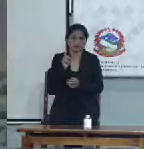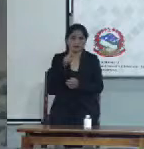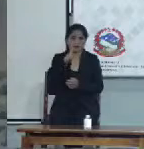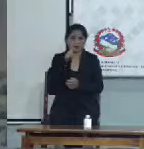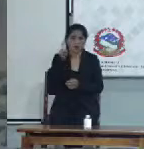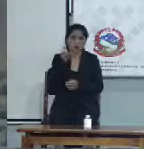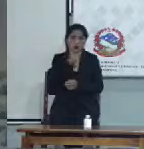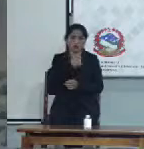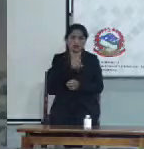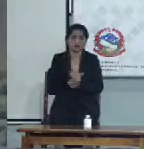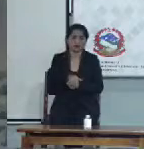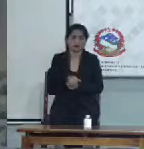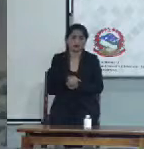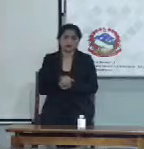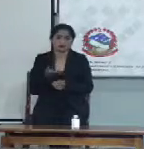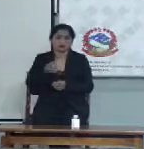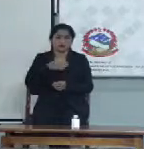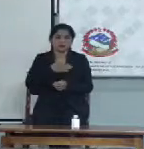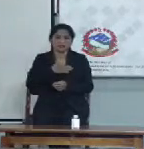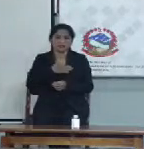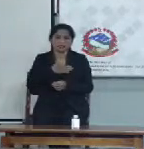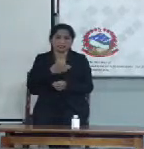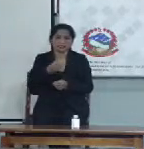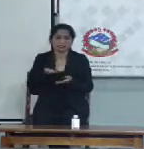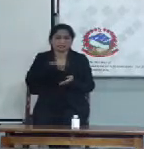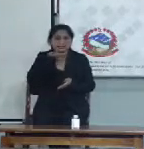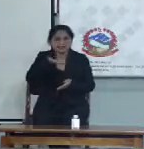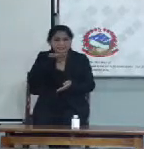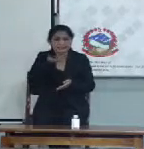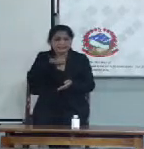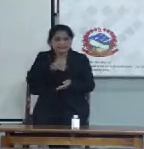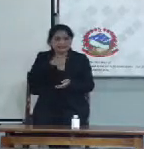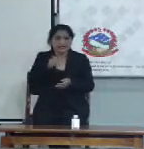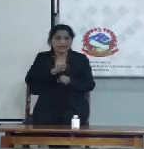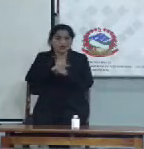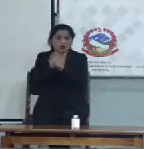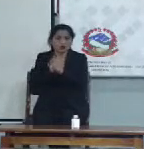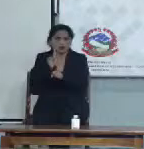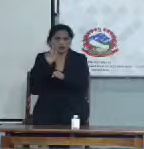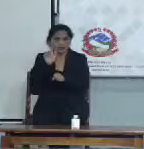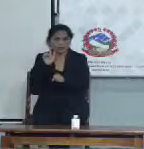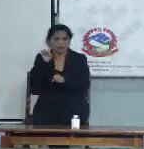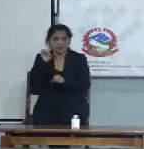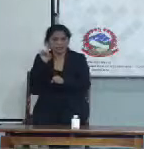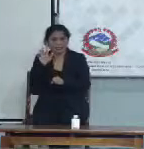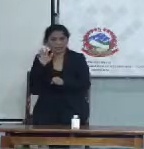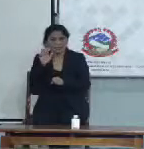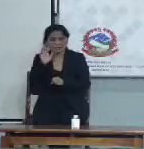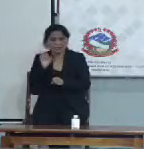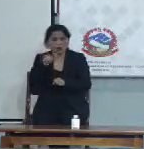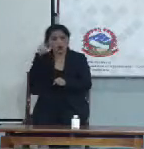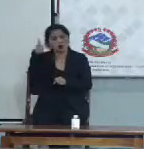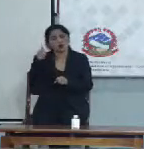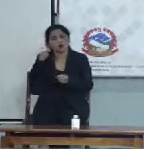due to the COVID. Please introduce yourself. Please introduce yourself.